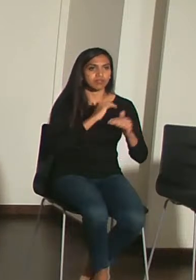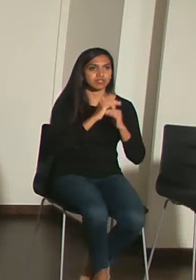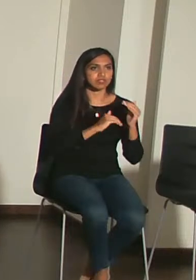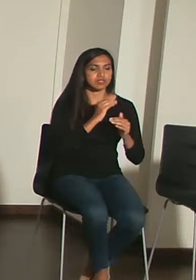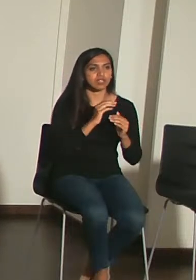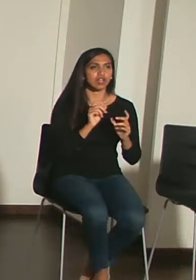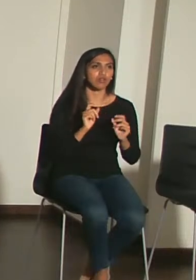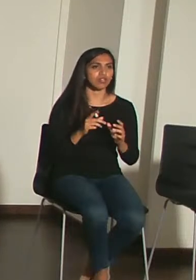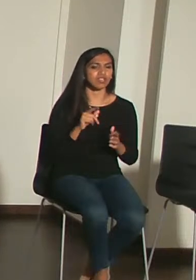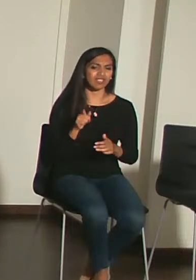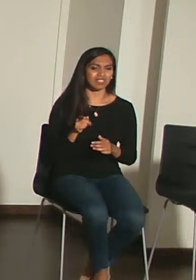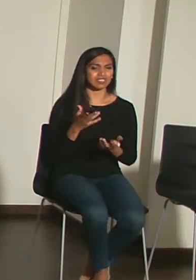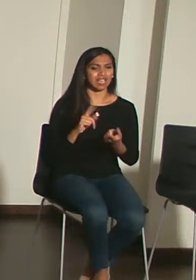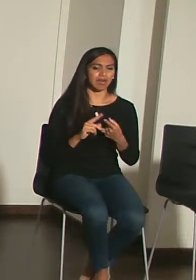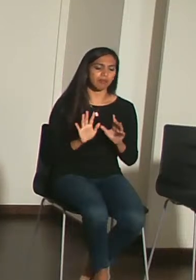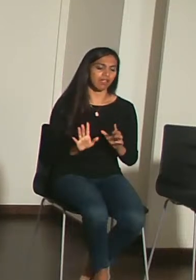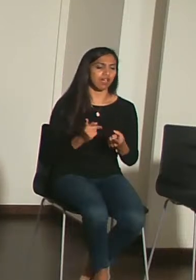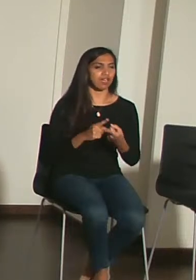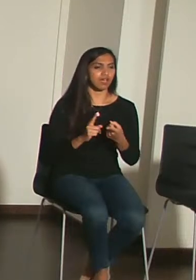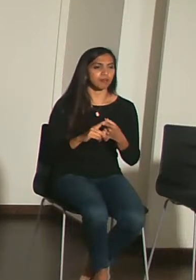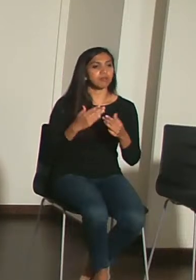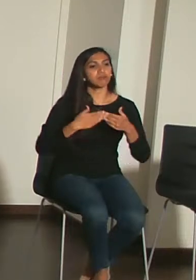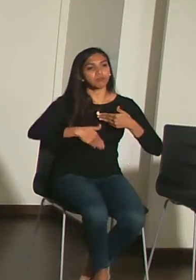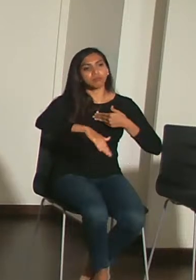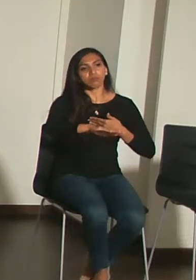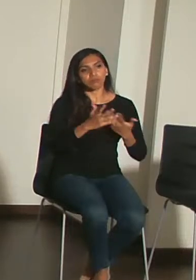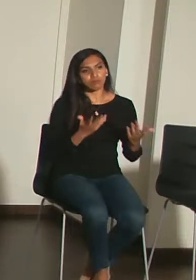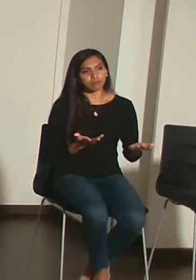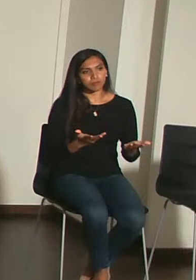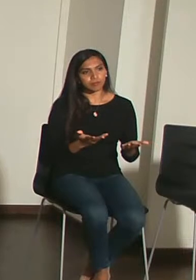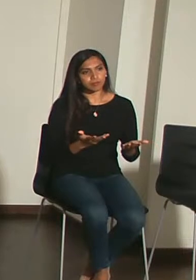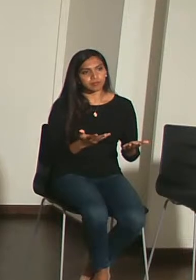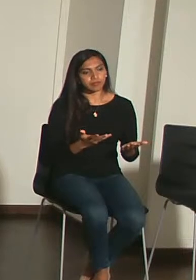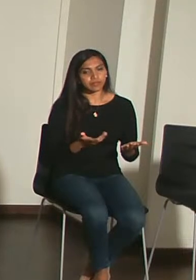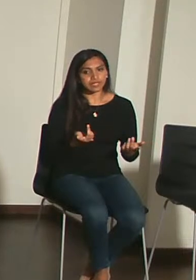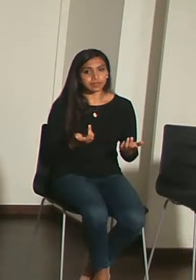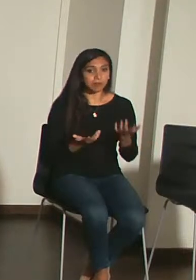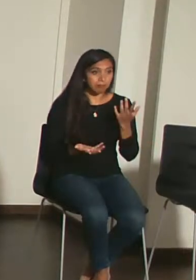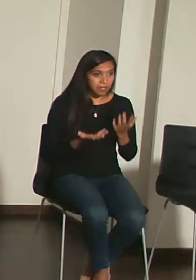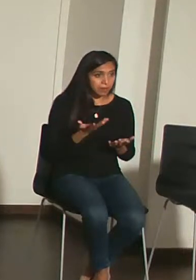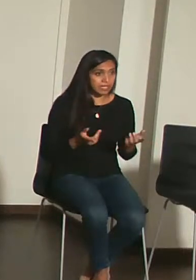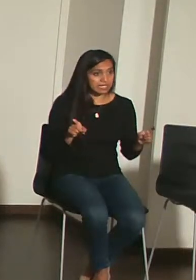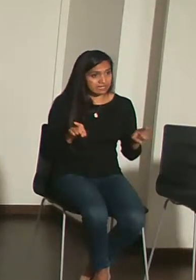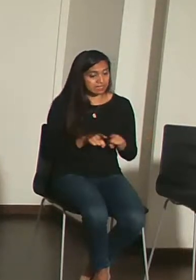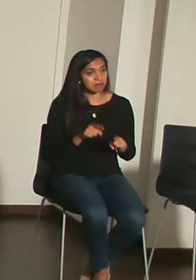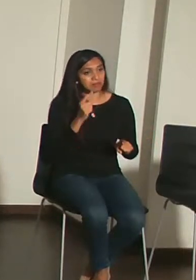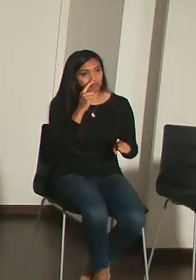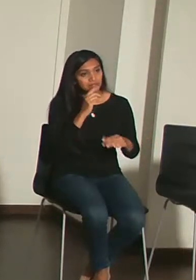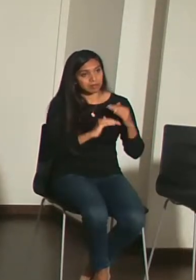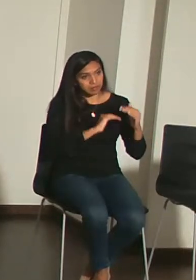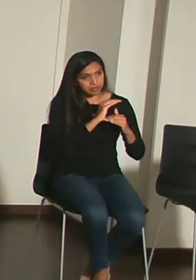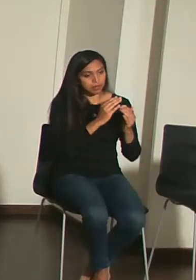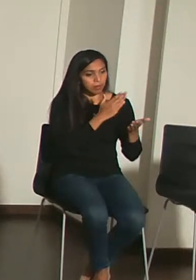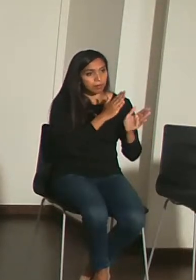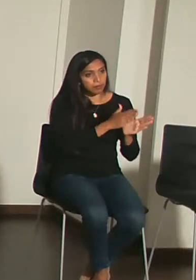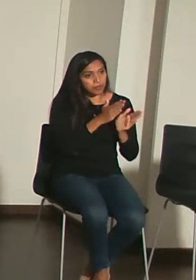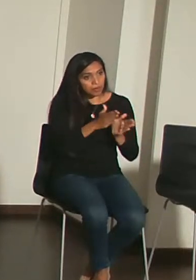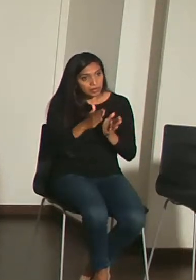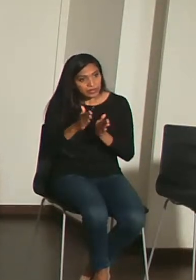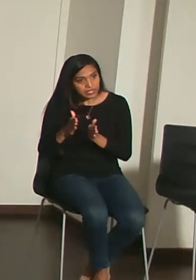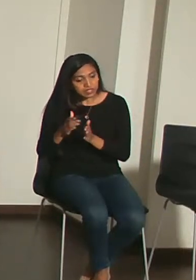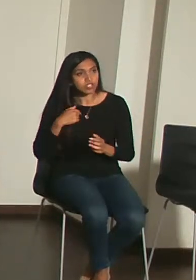this is what it is. Perhaps that, so that would be the approach that I would take in terms of like paying attention to the process rather than the